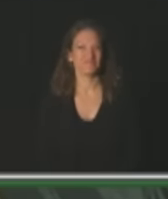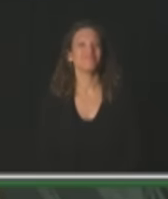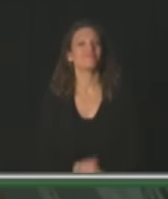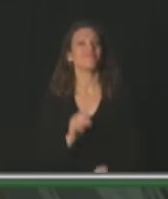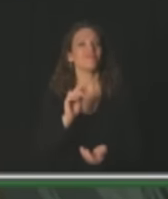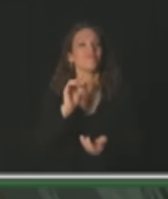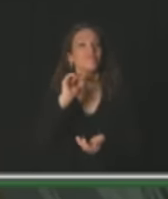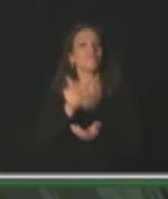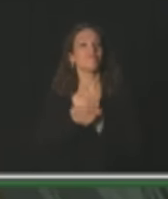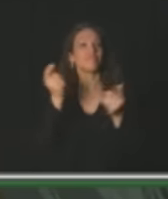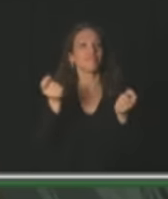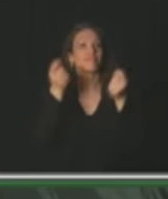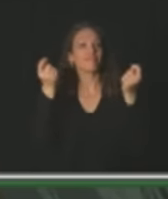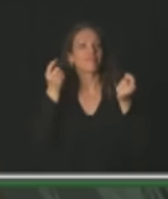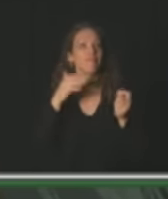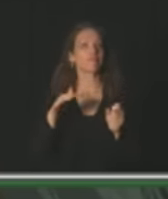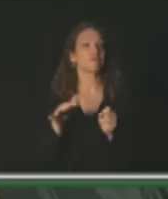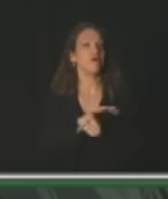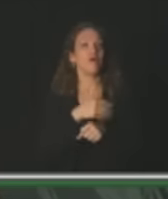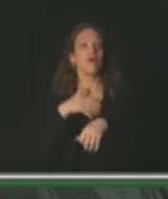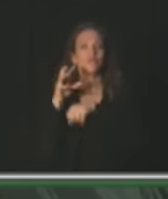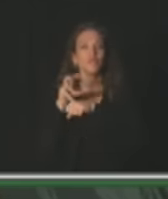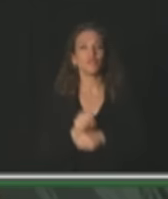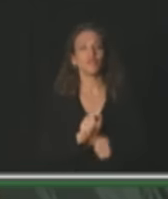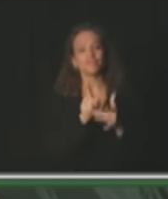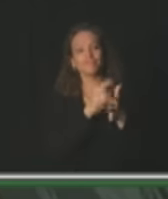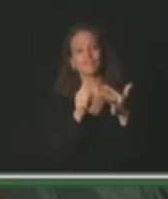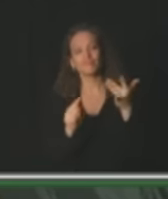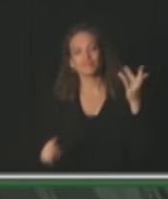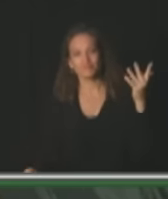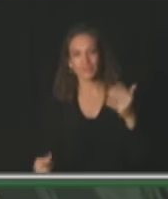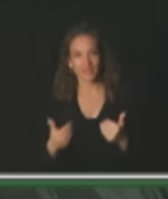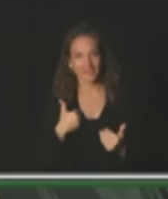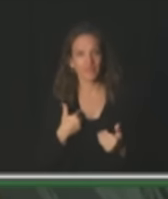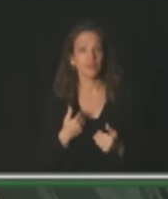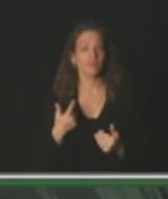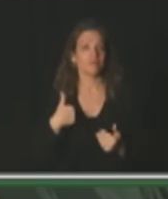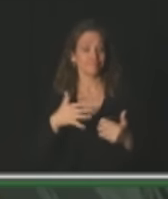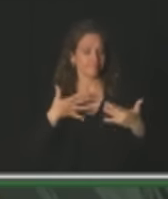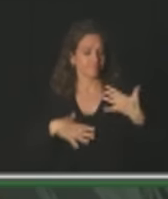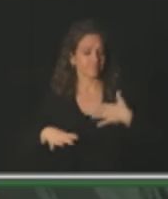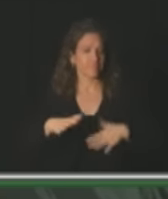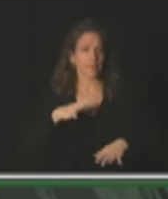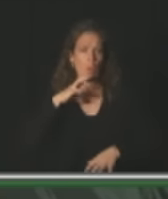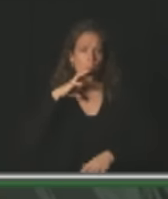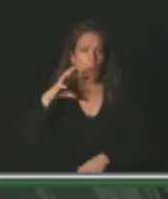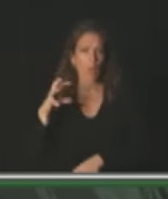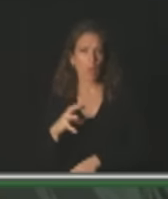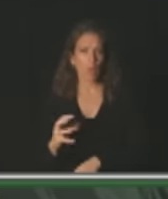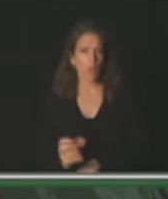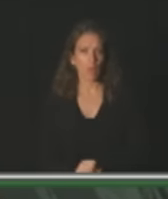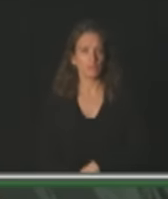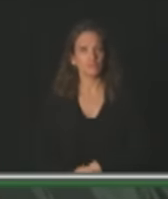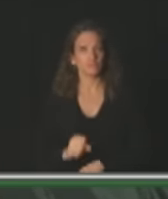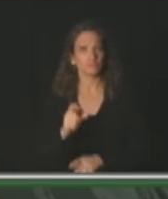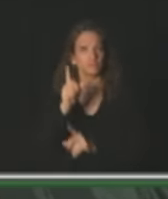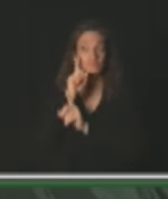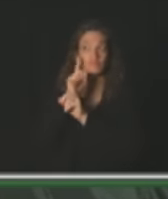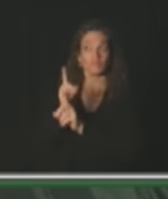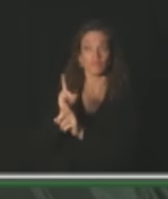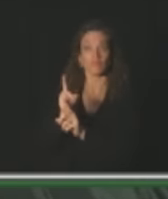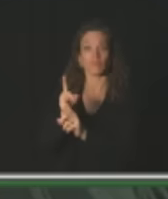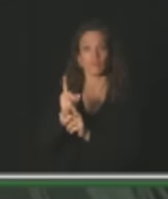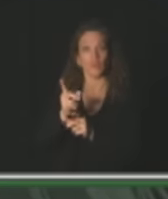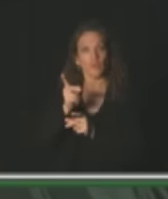Graduation ceremonies are filled with traditions. We wear ancient robes that were meant